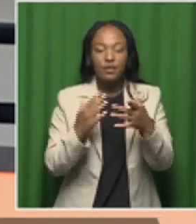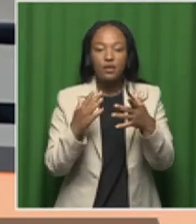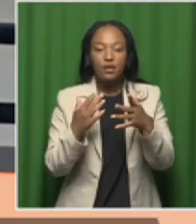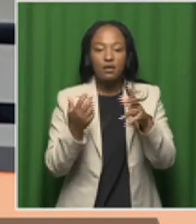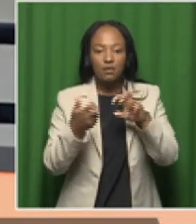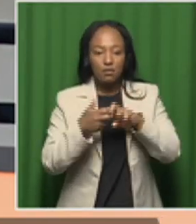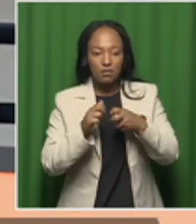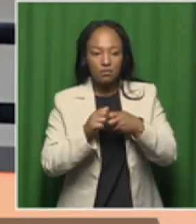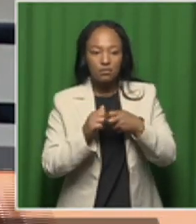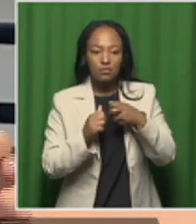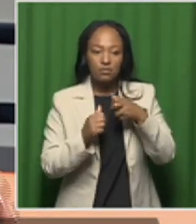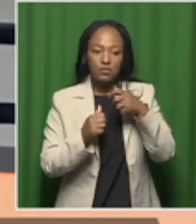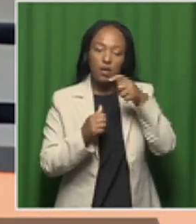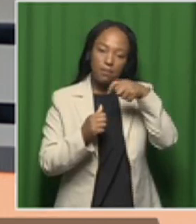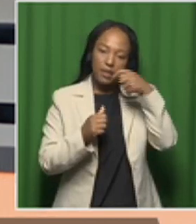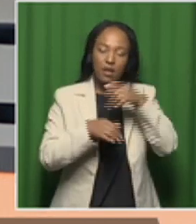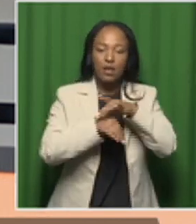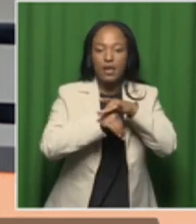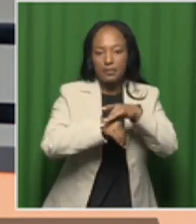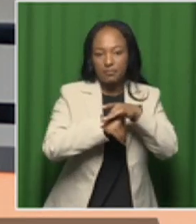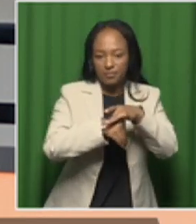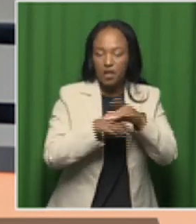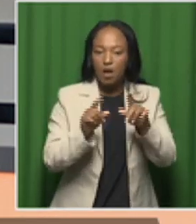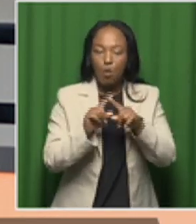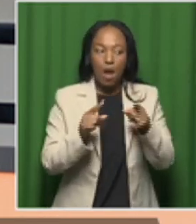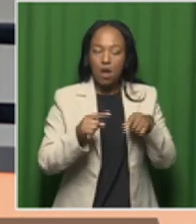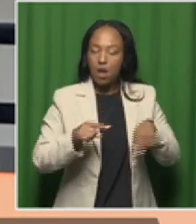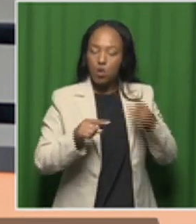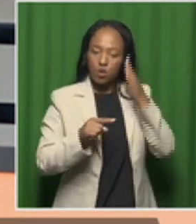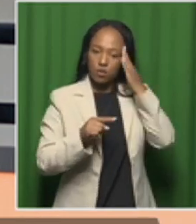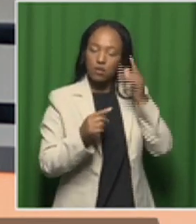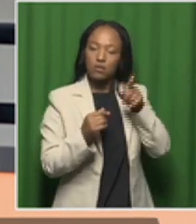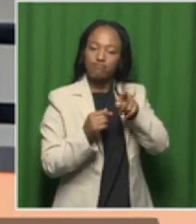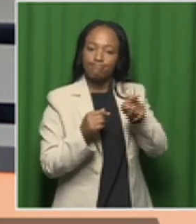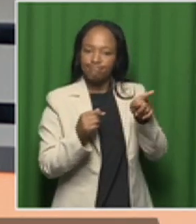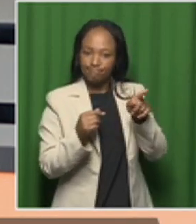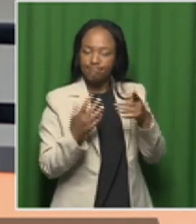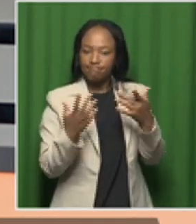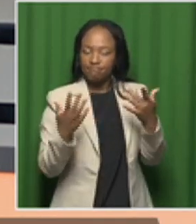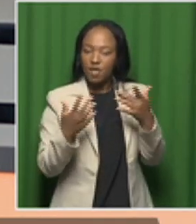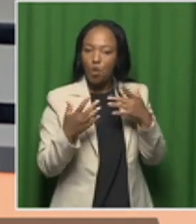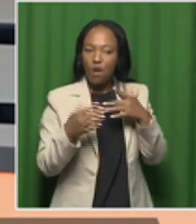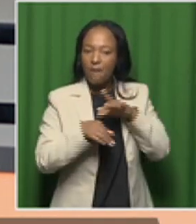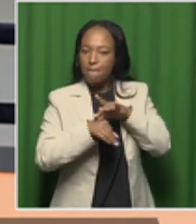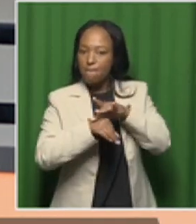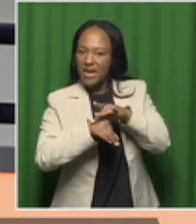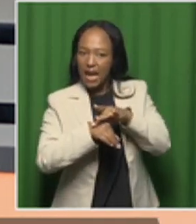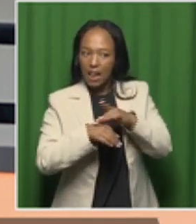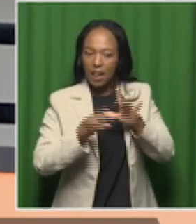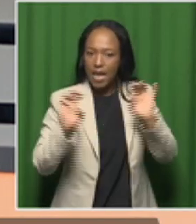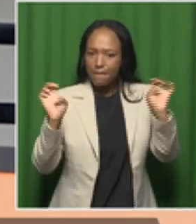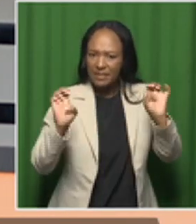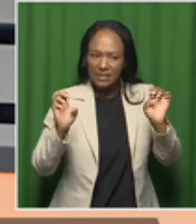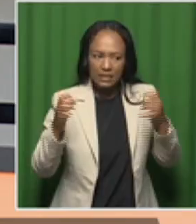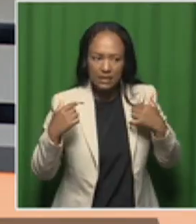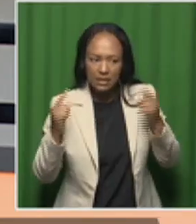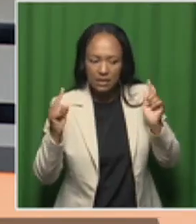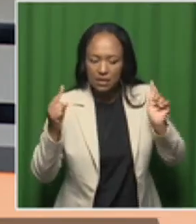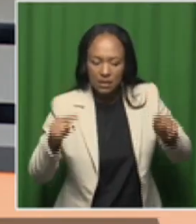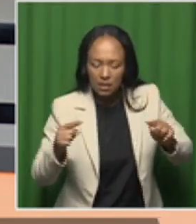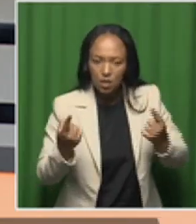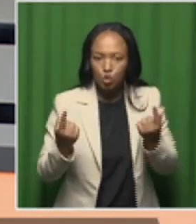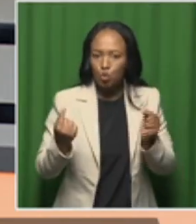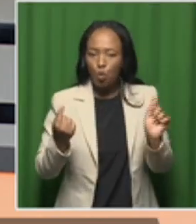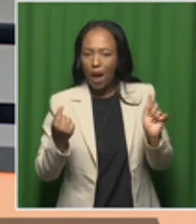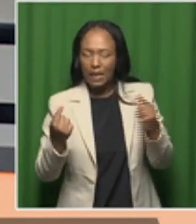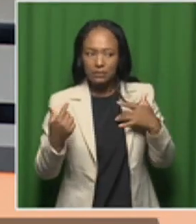problem, is that not enough of us know how to deal with these medical emergencies. How important would you say it is